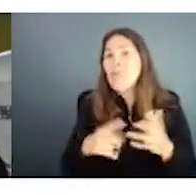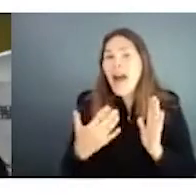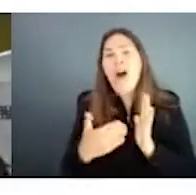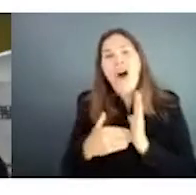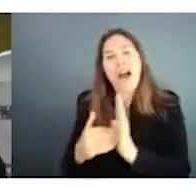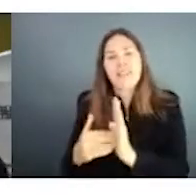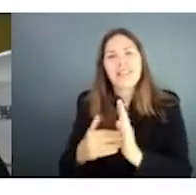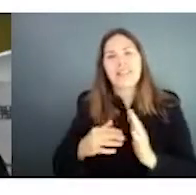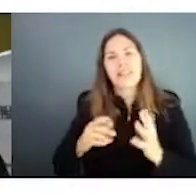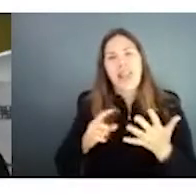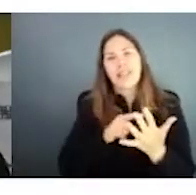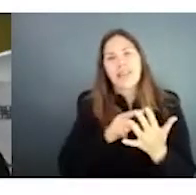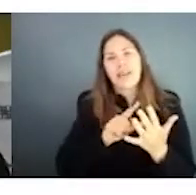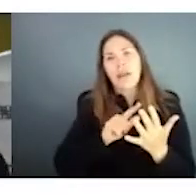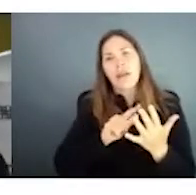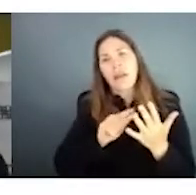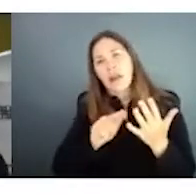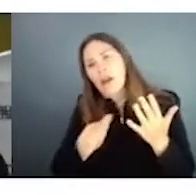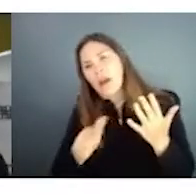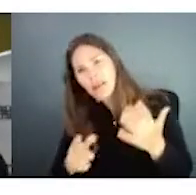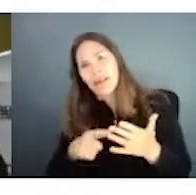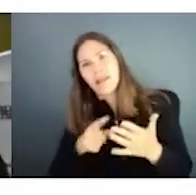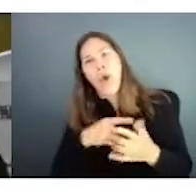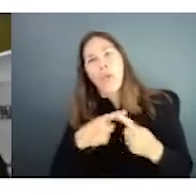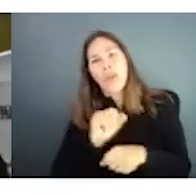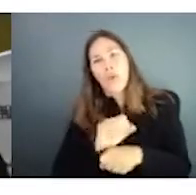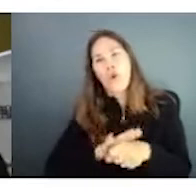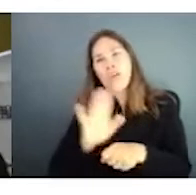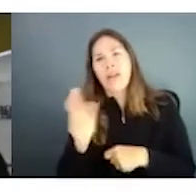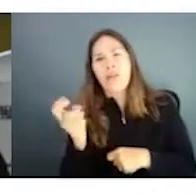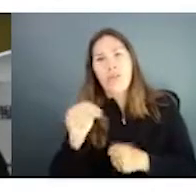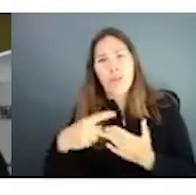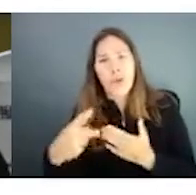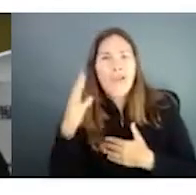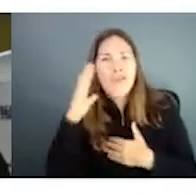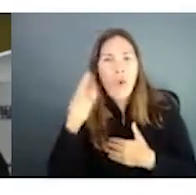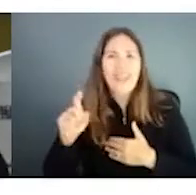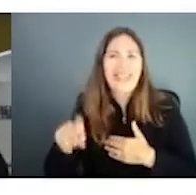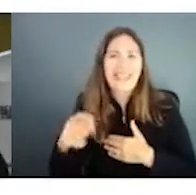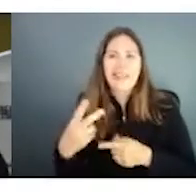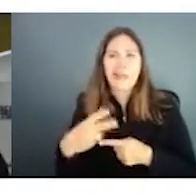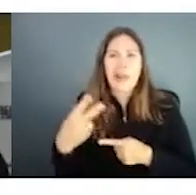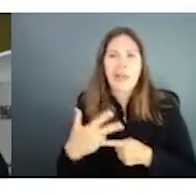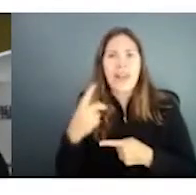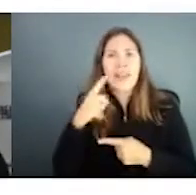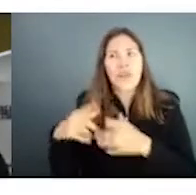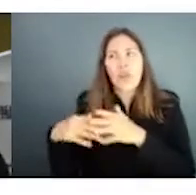the later the week progresses, the more when they're working on their own projects, they need 2 or 3 days to go out and